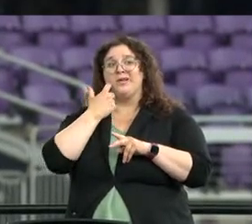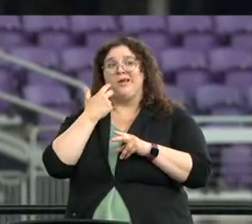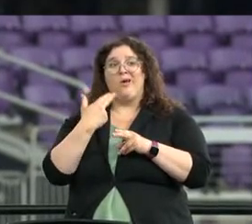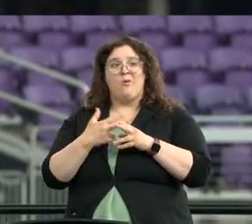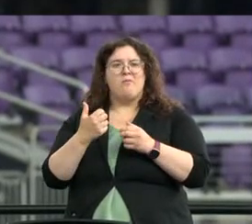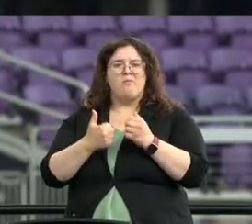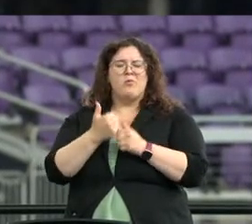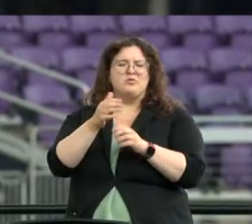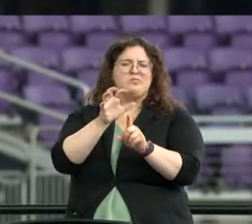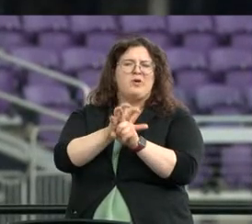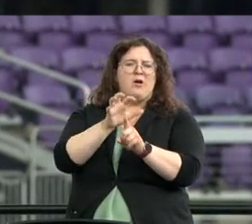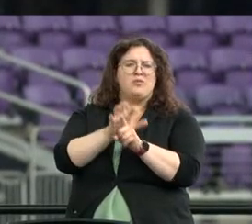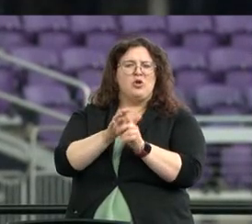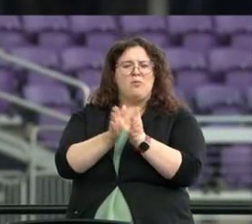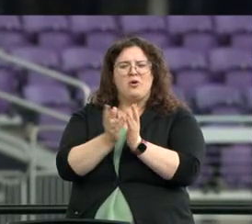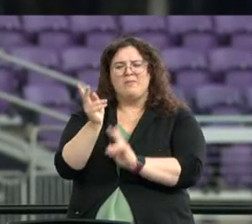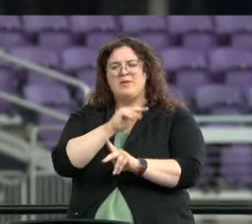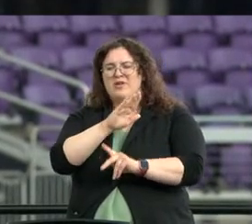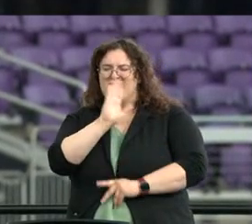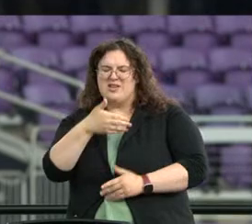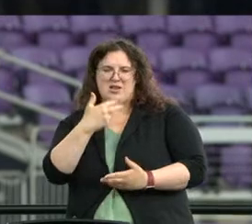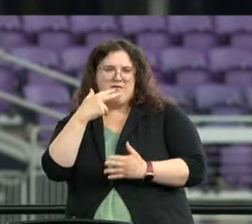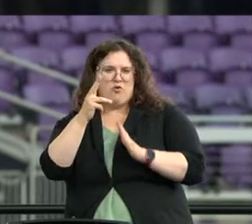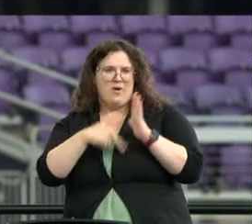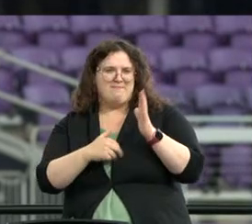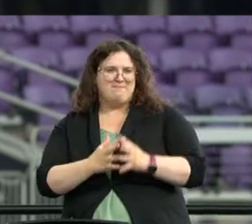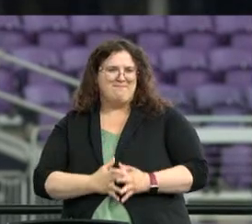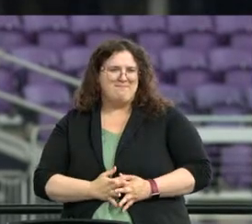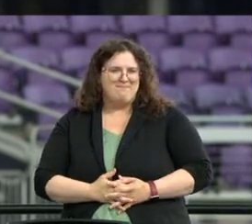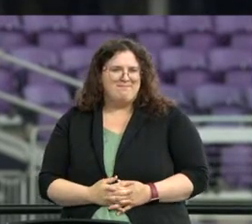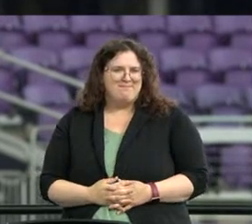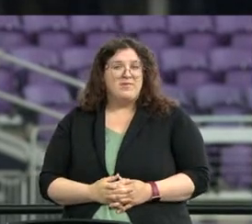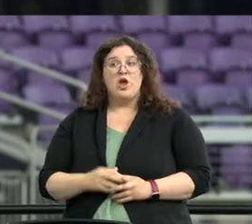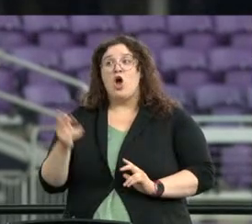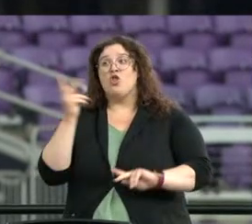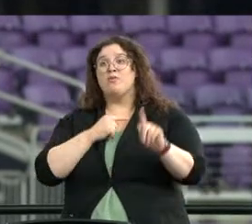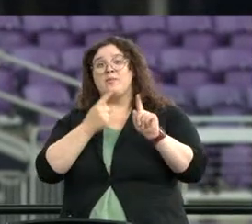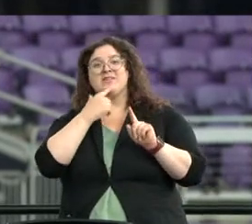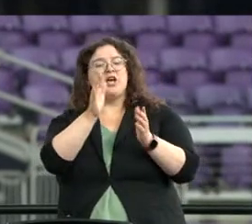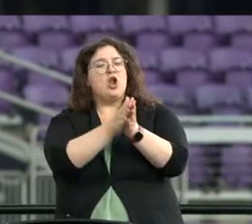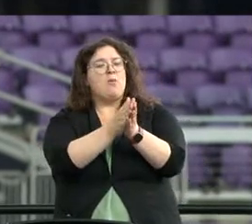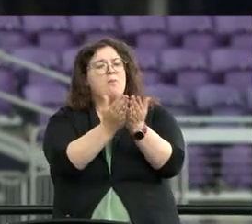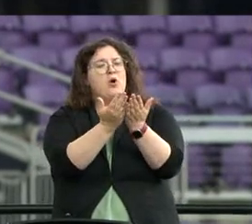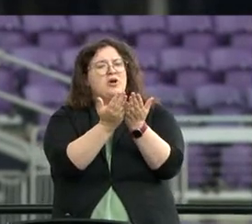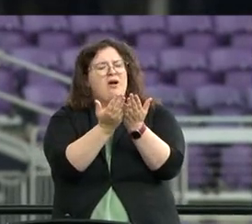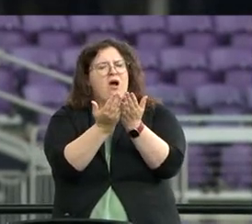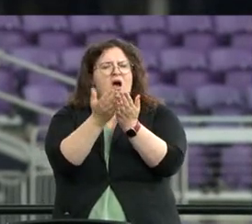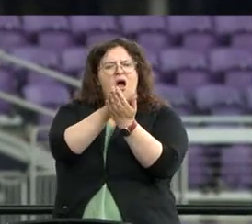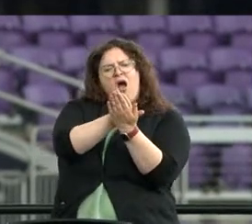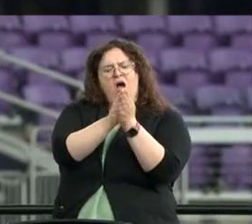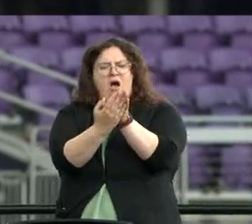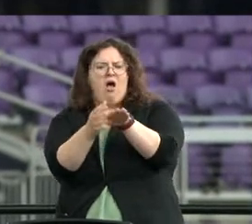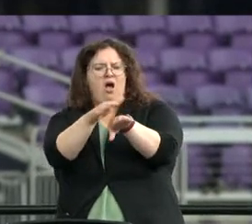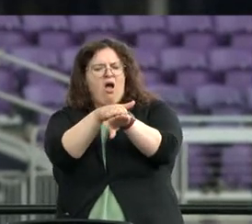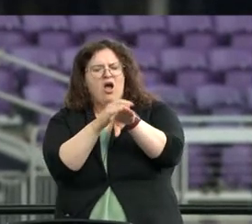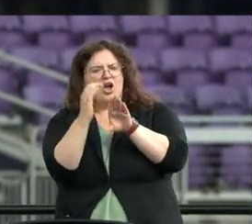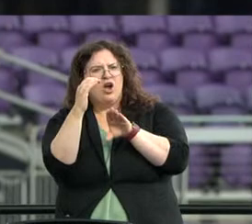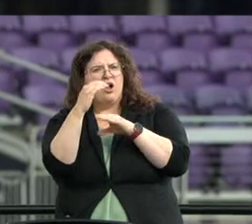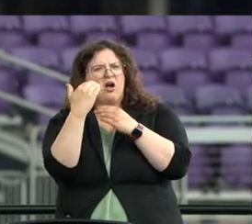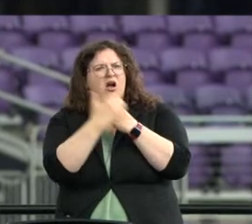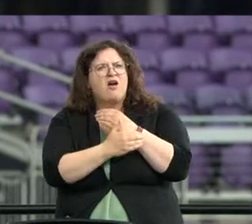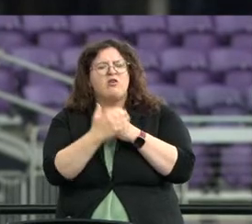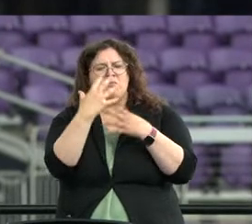popular book that people have not read. Others have said a book that's cover is so compelling and